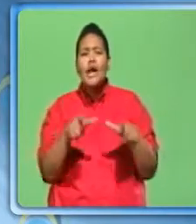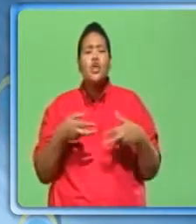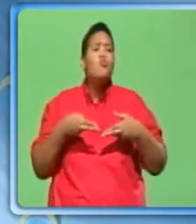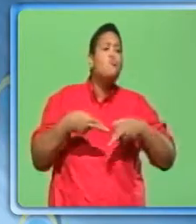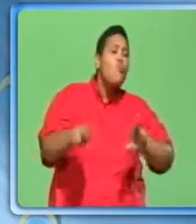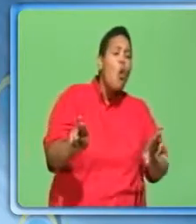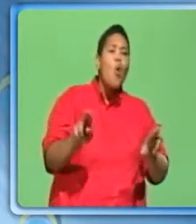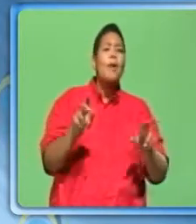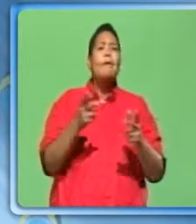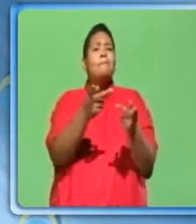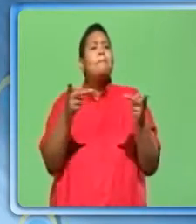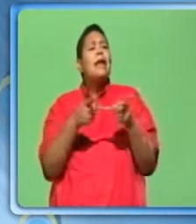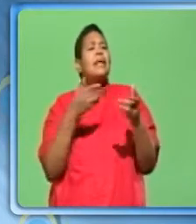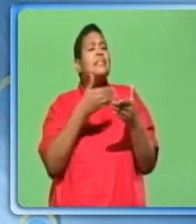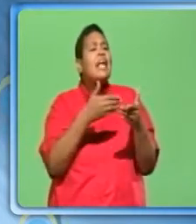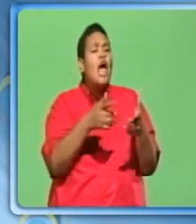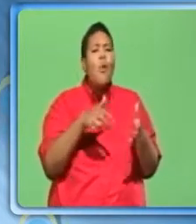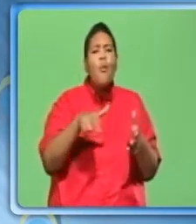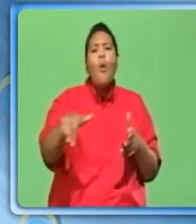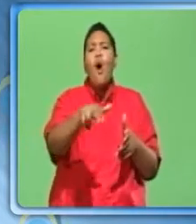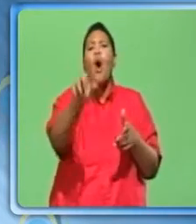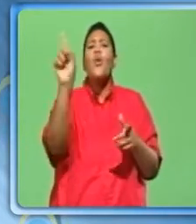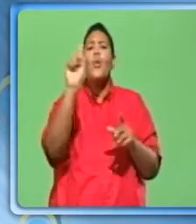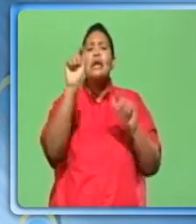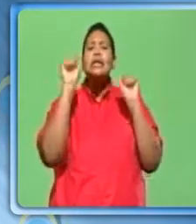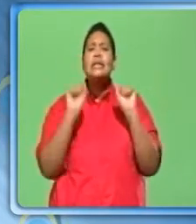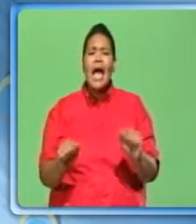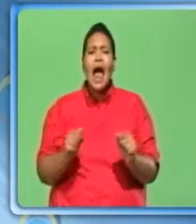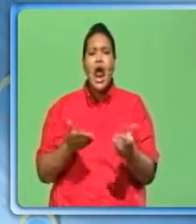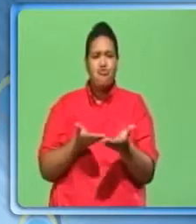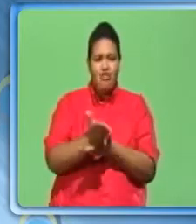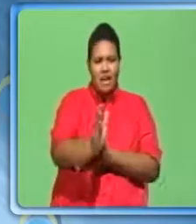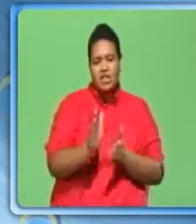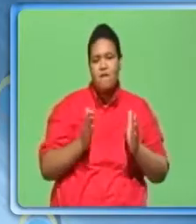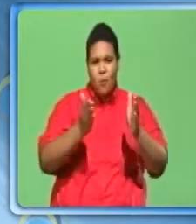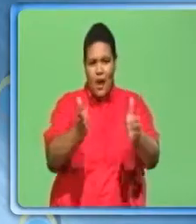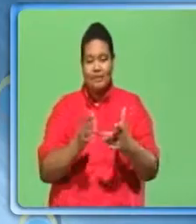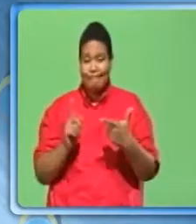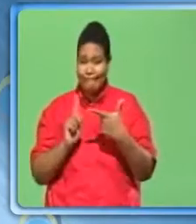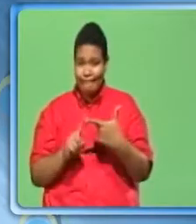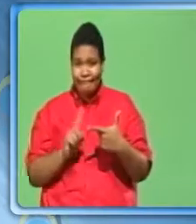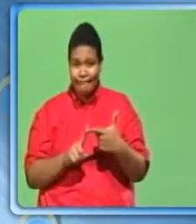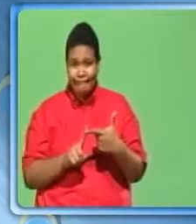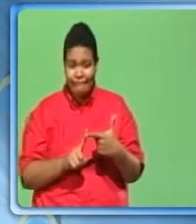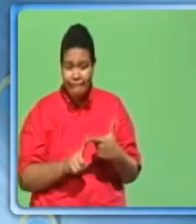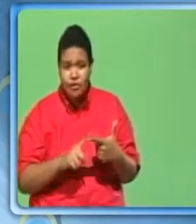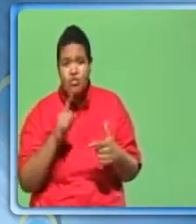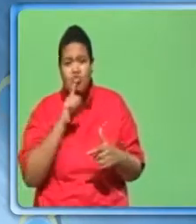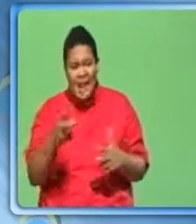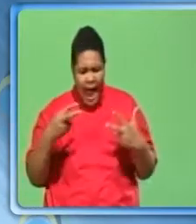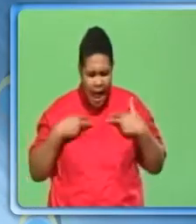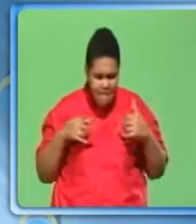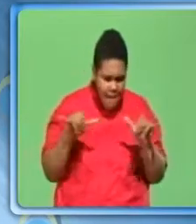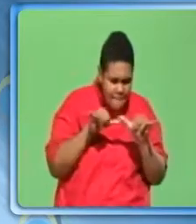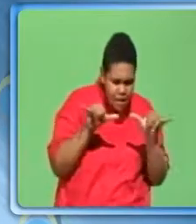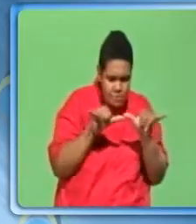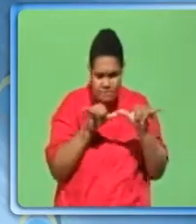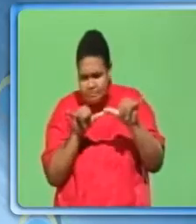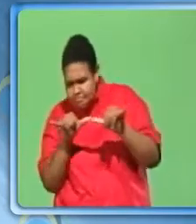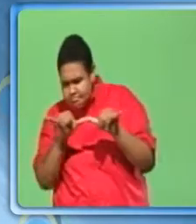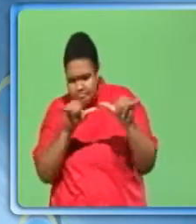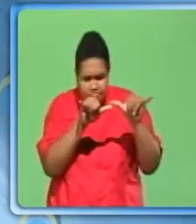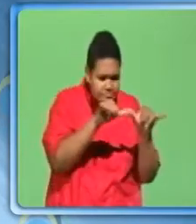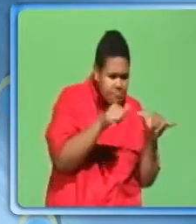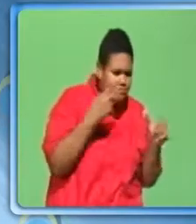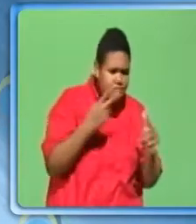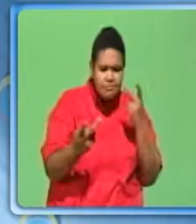roads, facilities, footpaths, and rights of way. 2. Conducting a measurement survey to